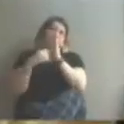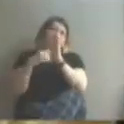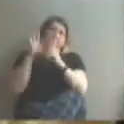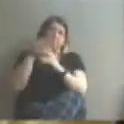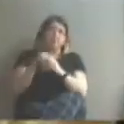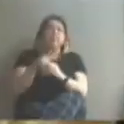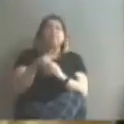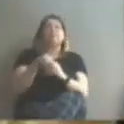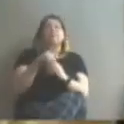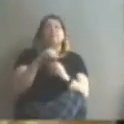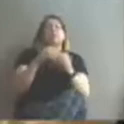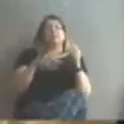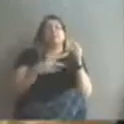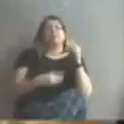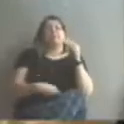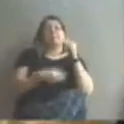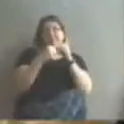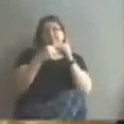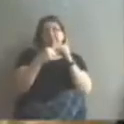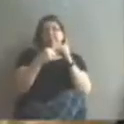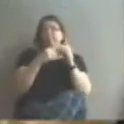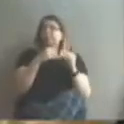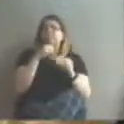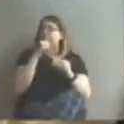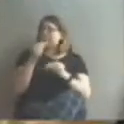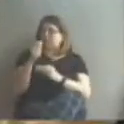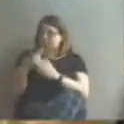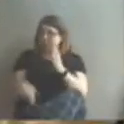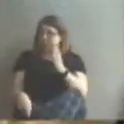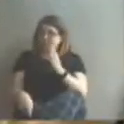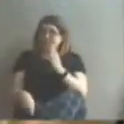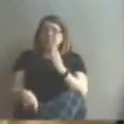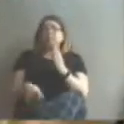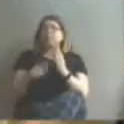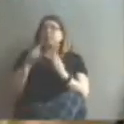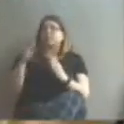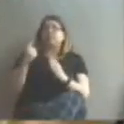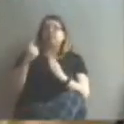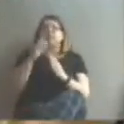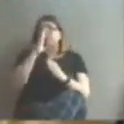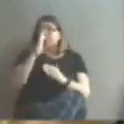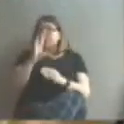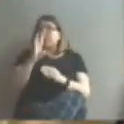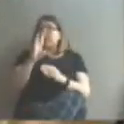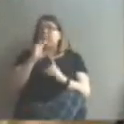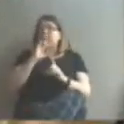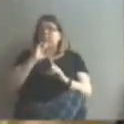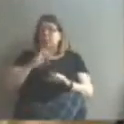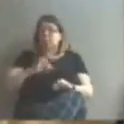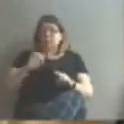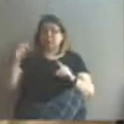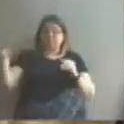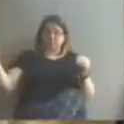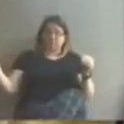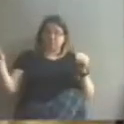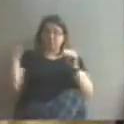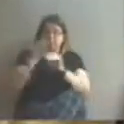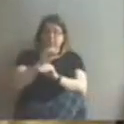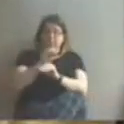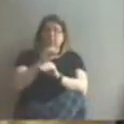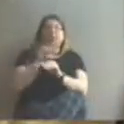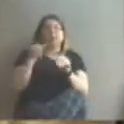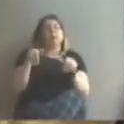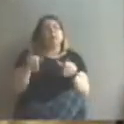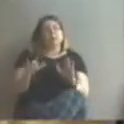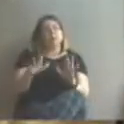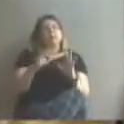are additional again, not at cost, this is movement, direct reports that leverages the CAO to have the capacity to